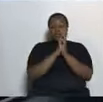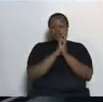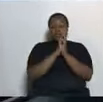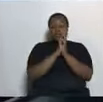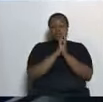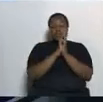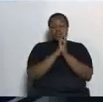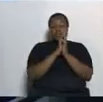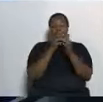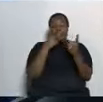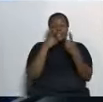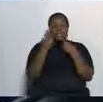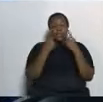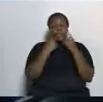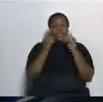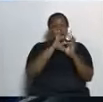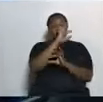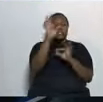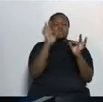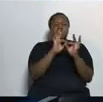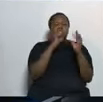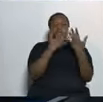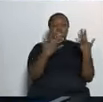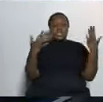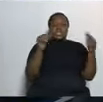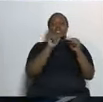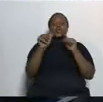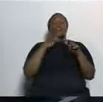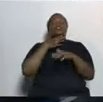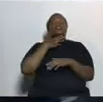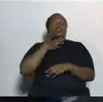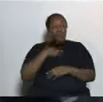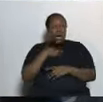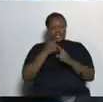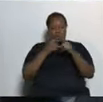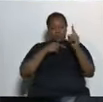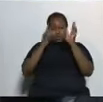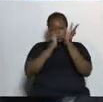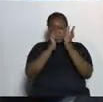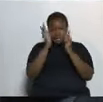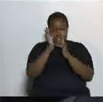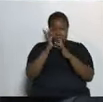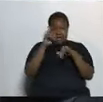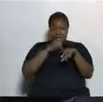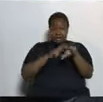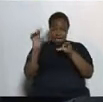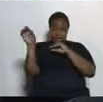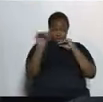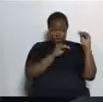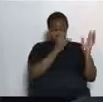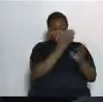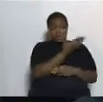Be very specific with Jesus. As you come to the screen, in